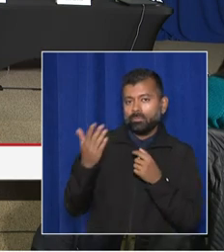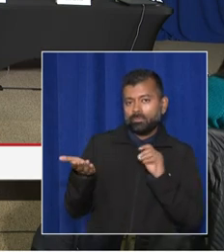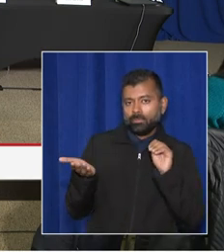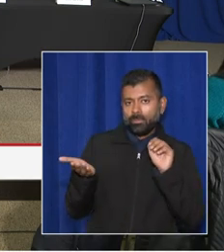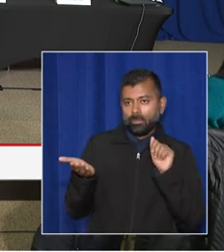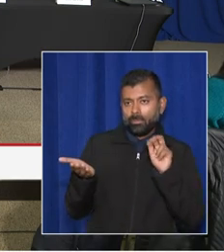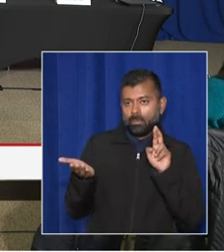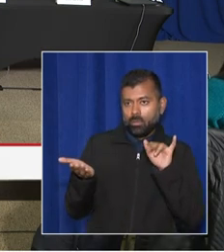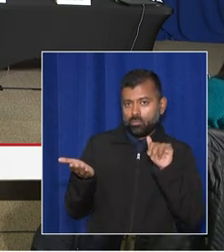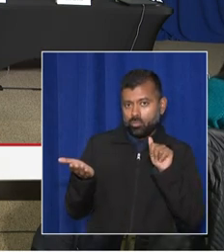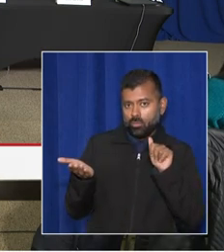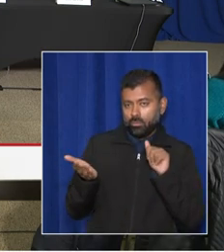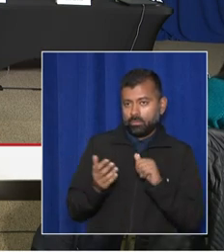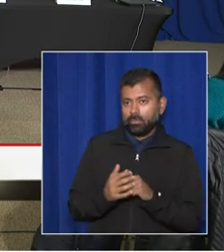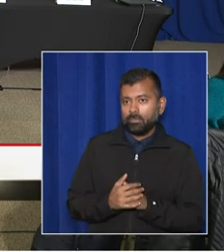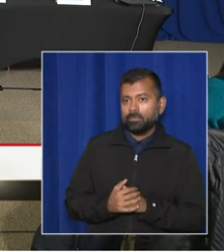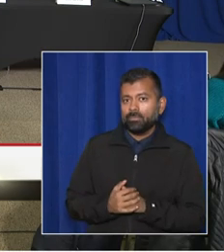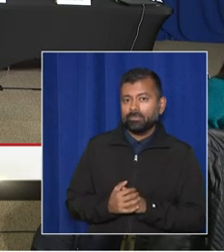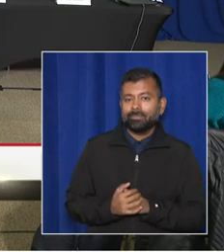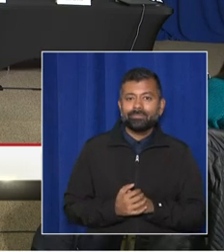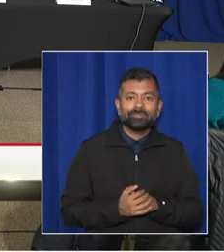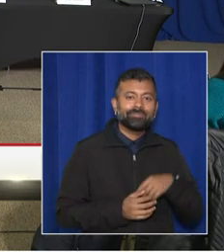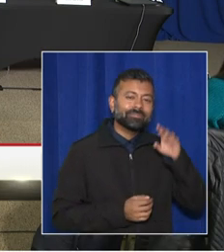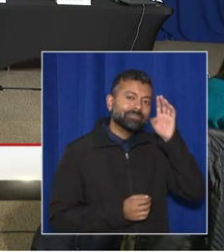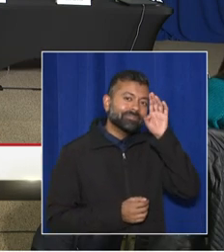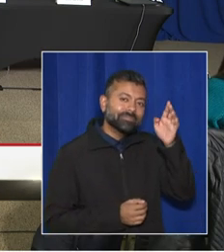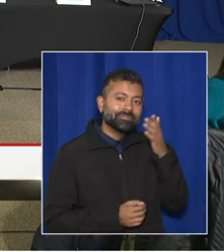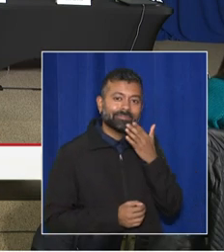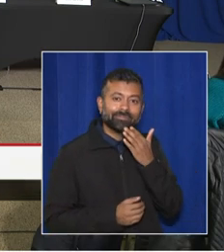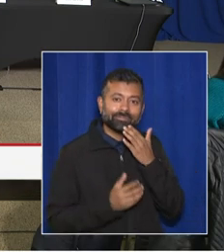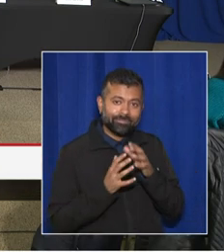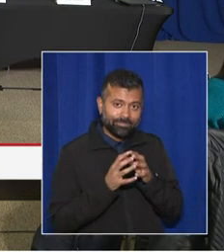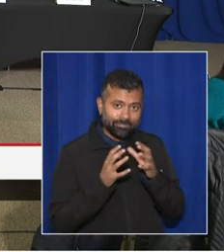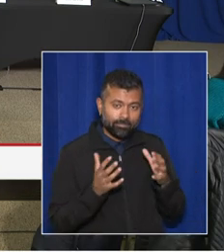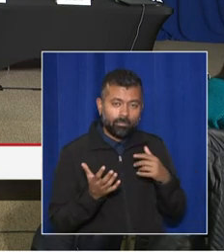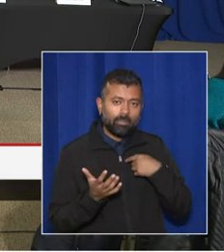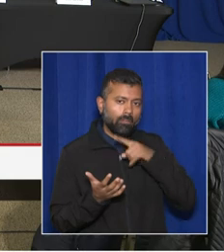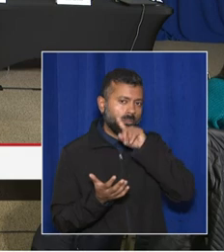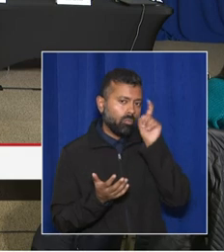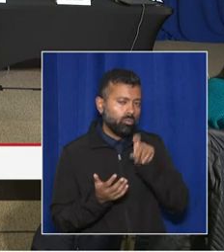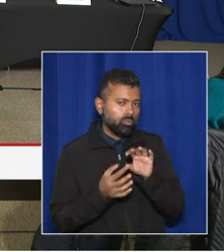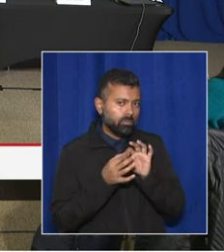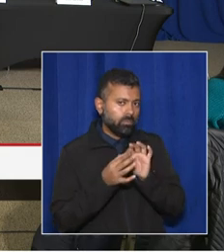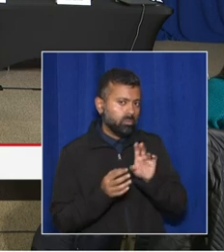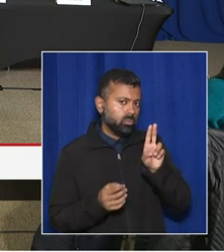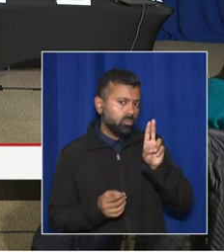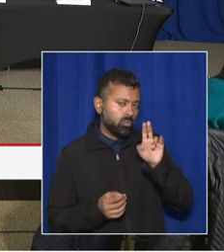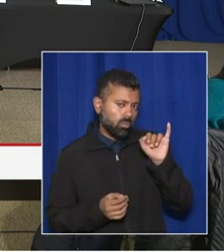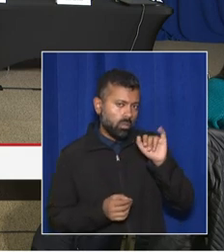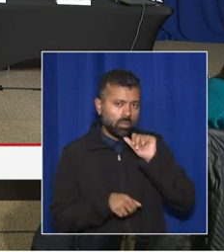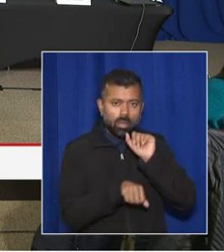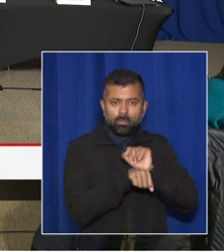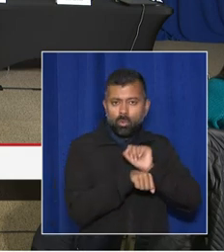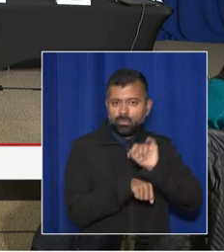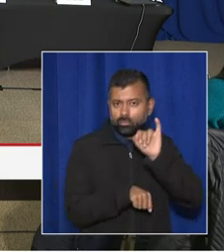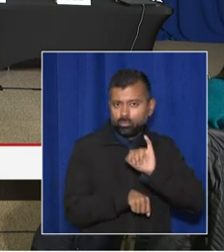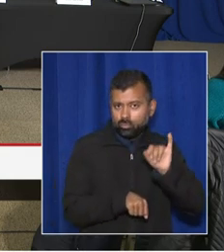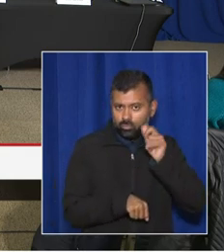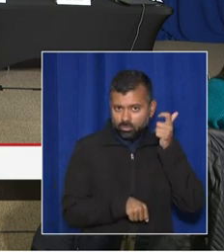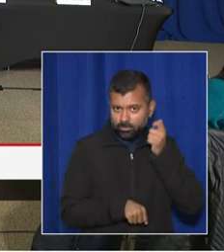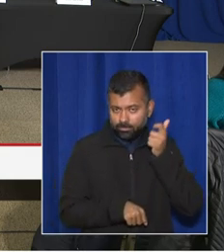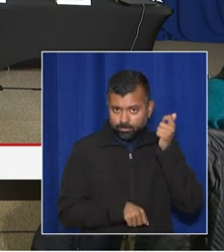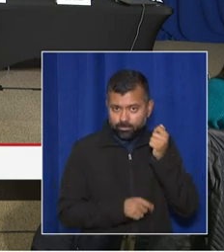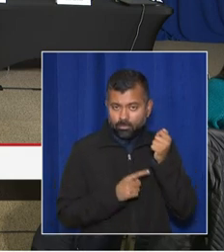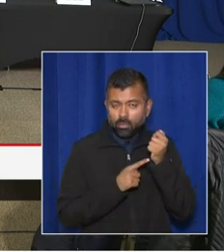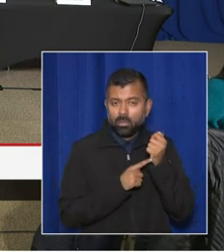Hi there. Thank you so much. I have a question about unemployment insurance. I left my job in a different state to